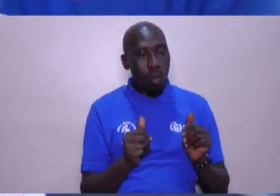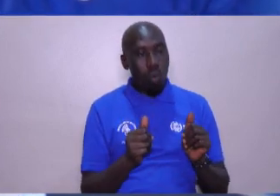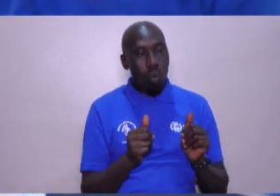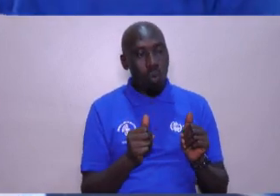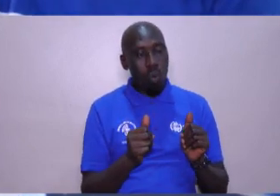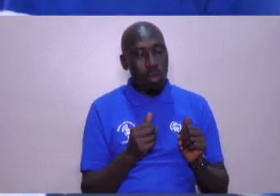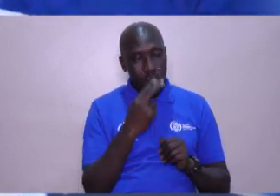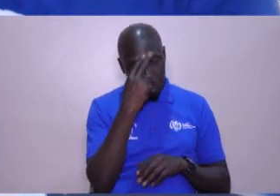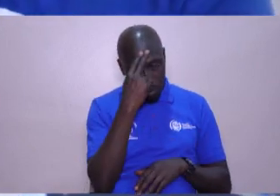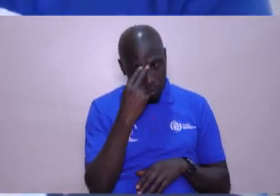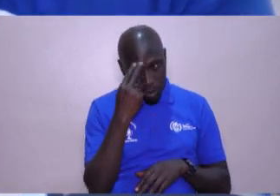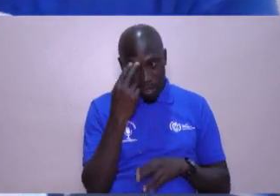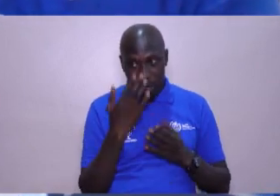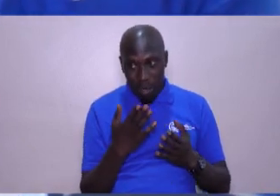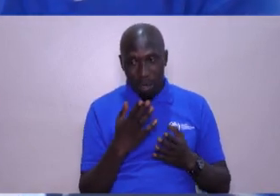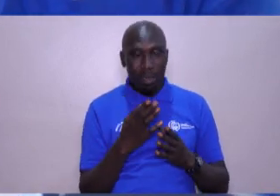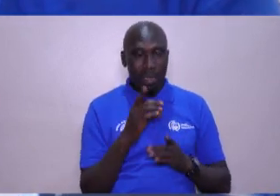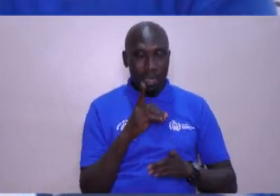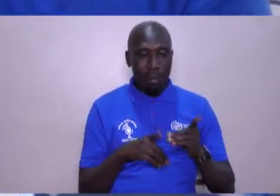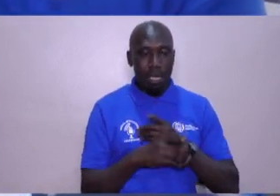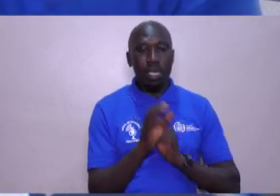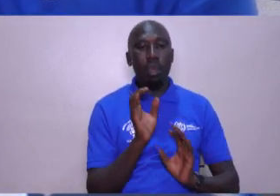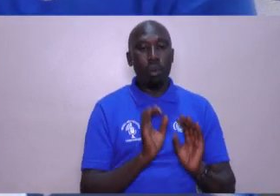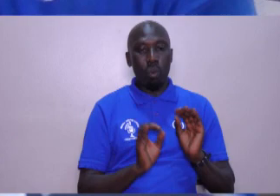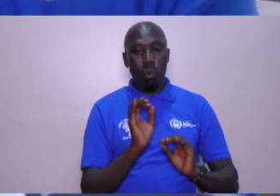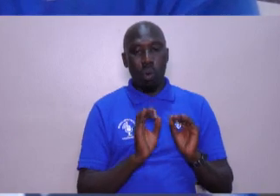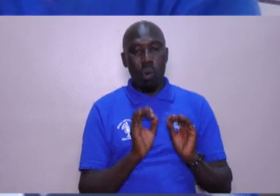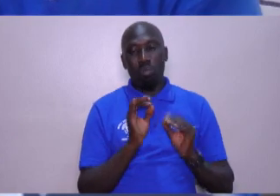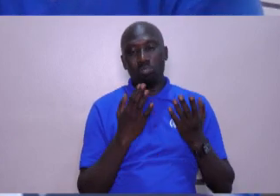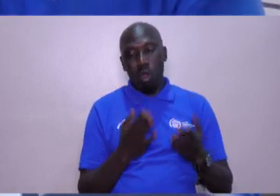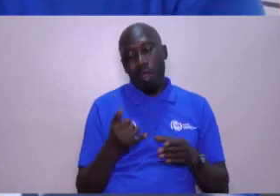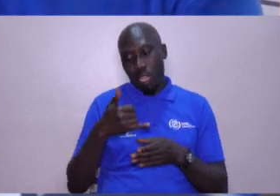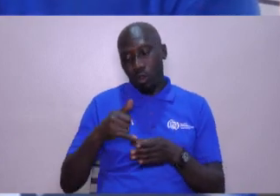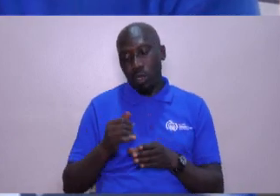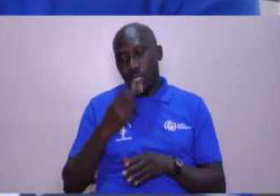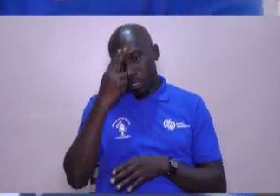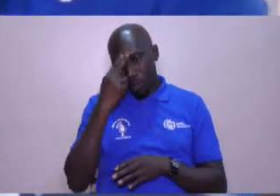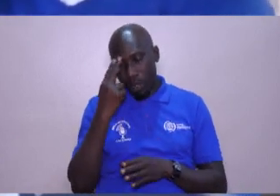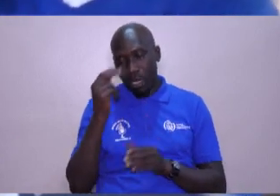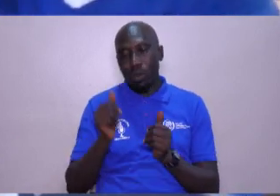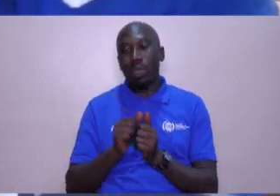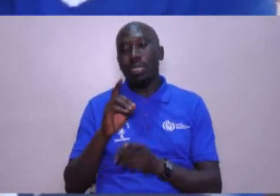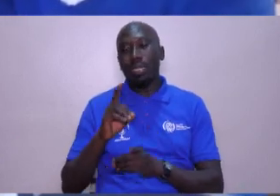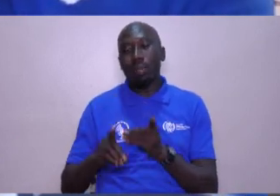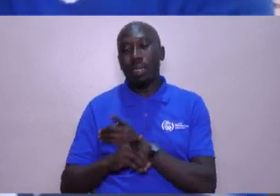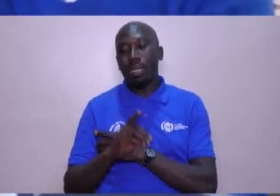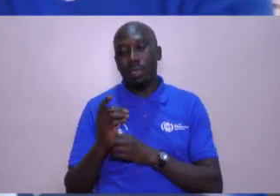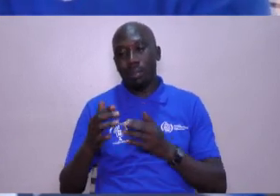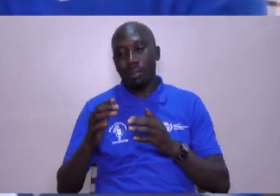without disabilities or including those with disabilities?